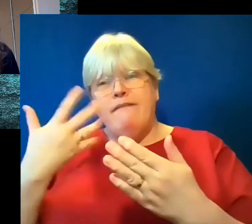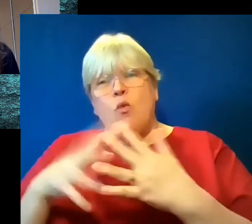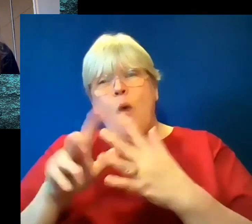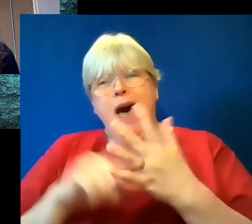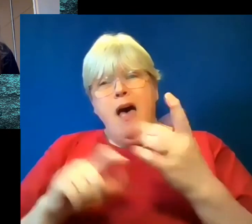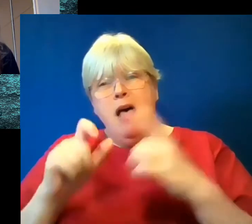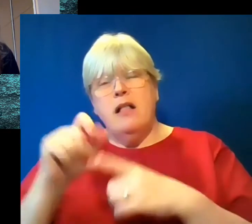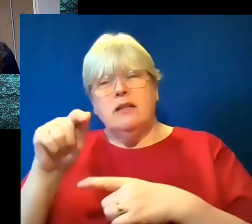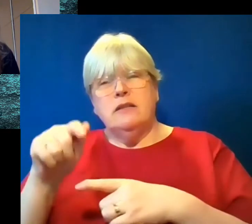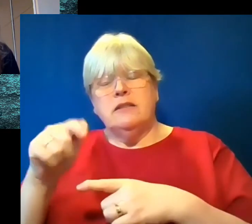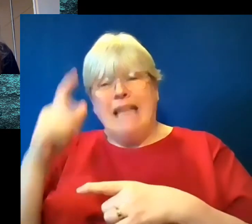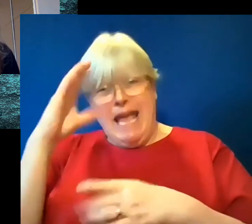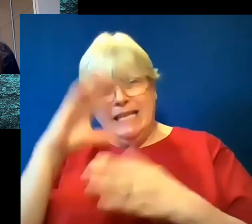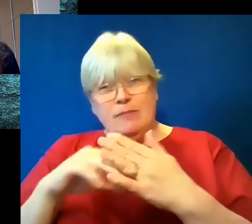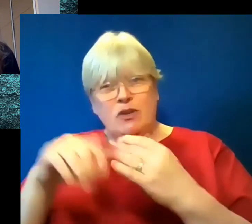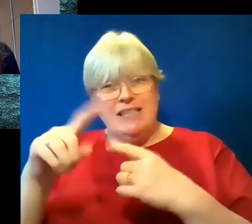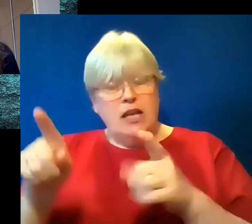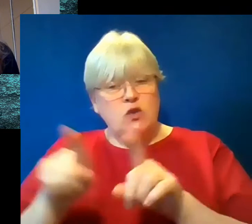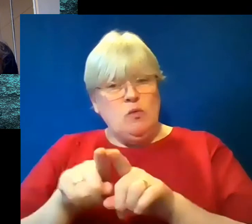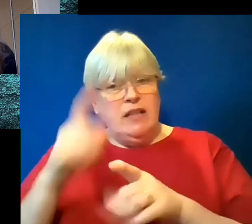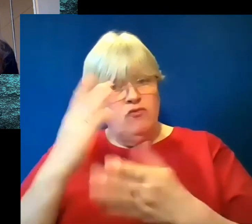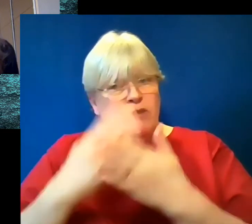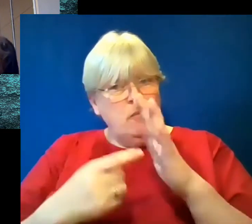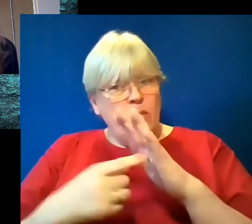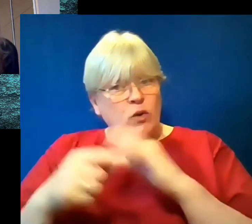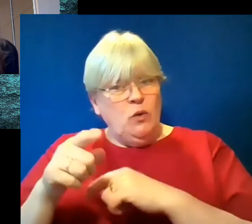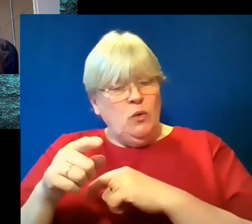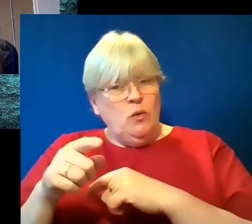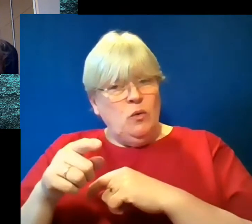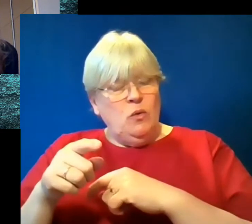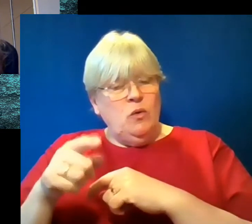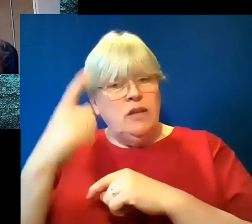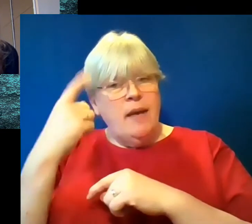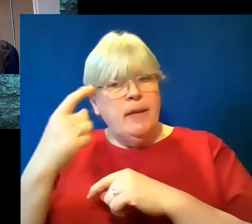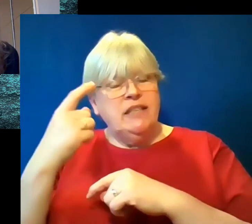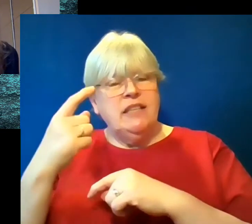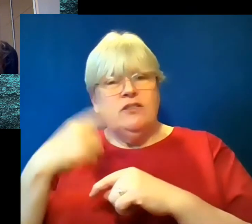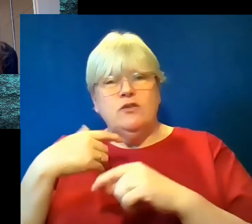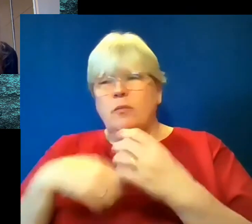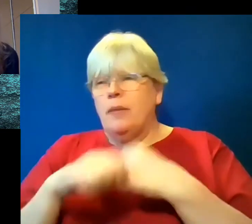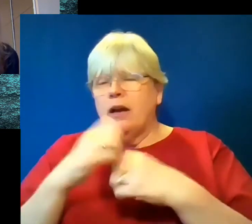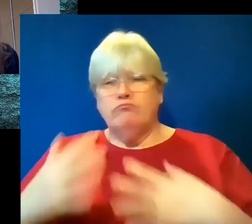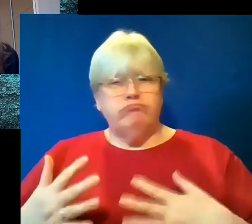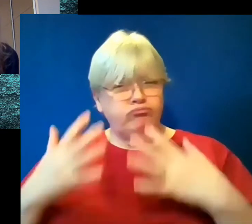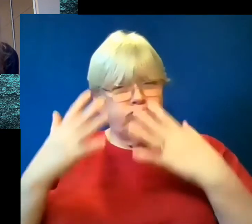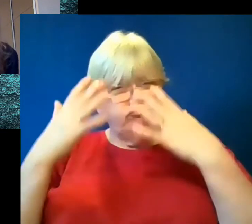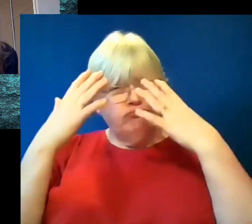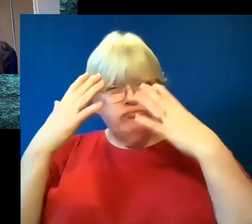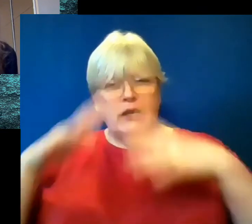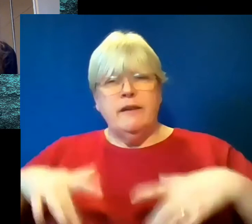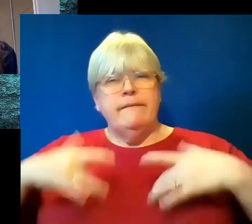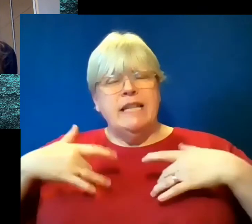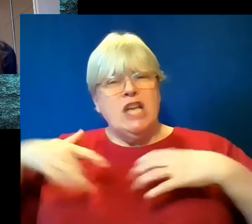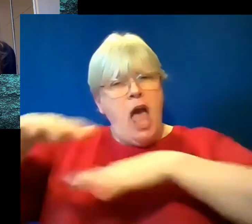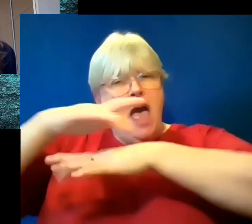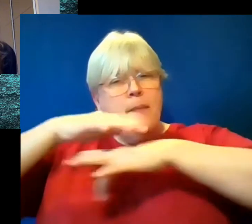experienced that as well. So is that quite important to you, that ability to immerse yourself in a sense of place and the atmosphere